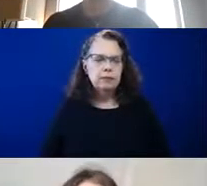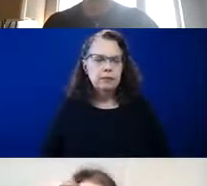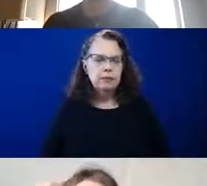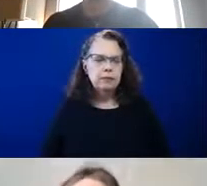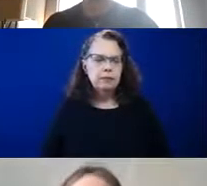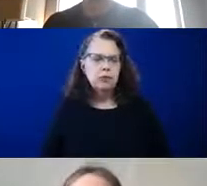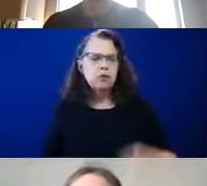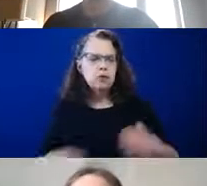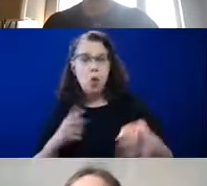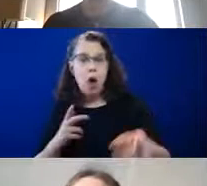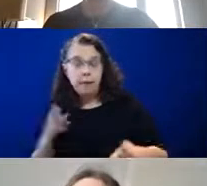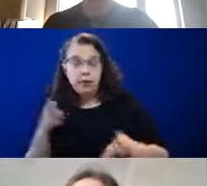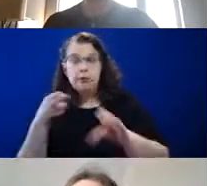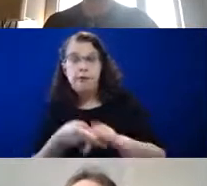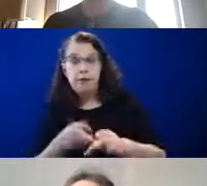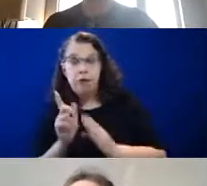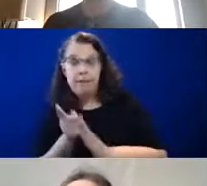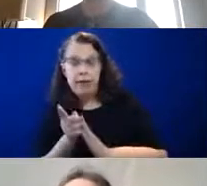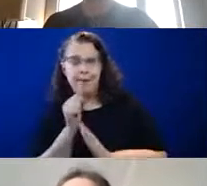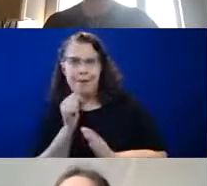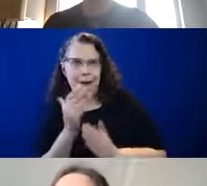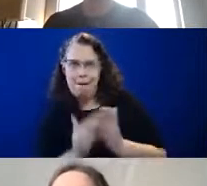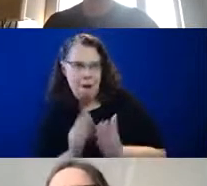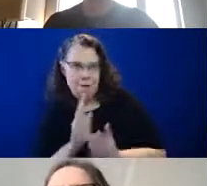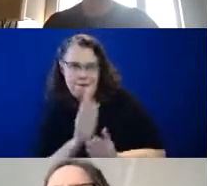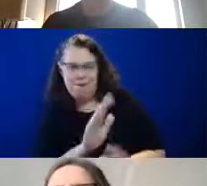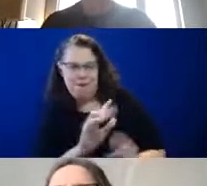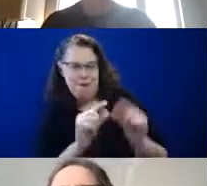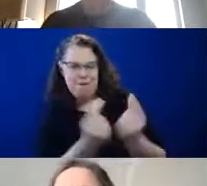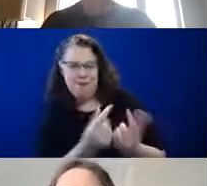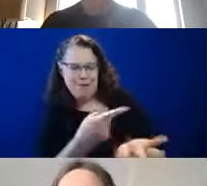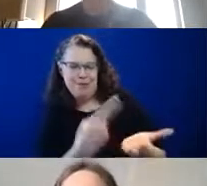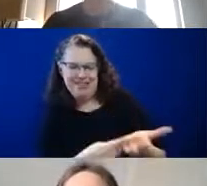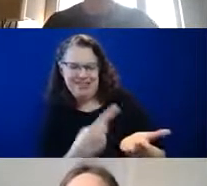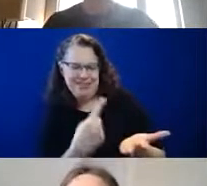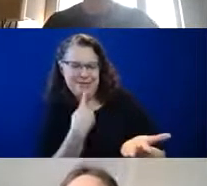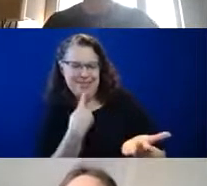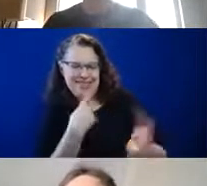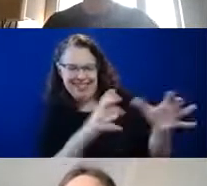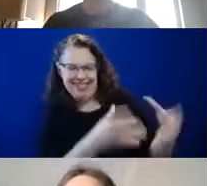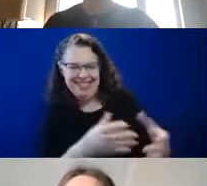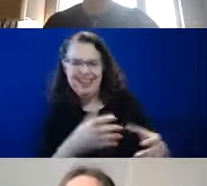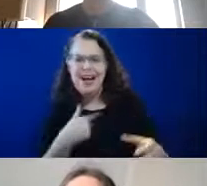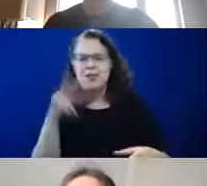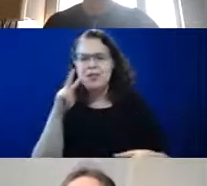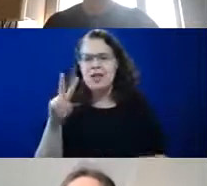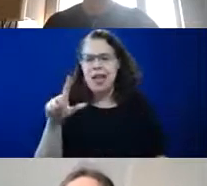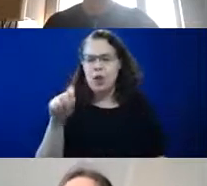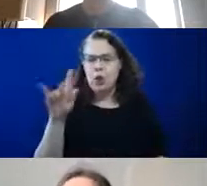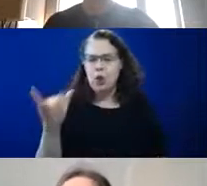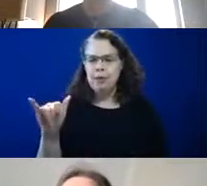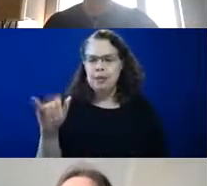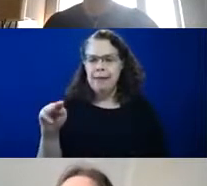So I'm just going to jump in for a minute, but I'm not part of your the group that you're talking about. So I was looking at Lucy McNair. I was looking at